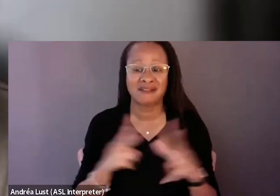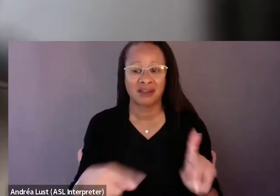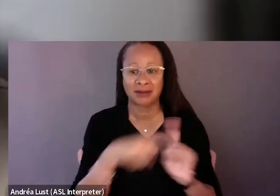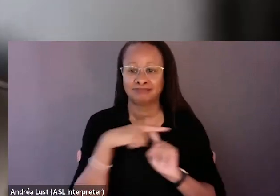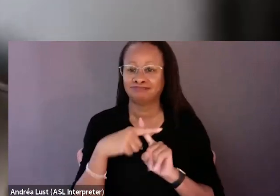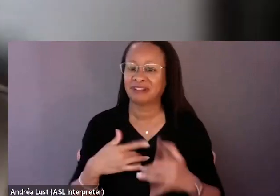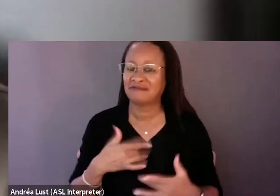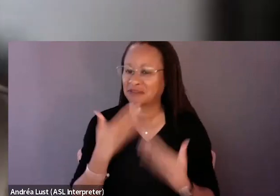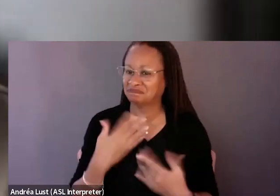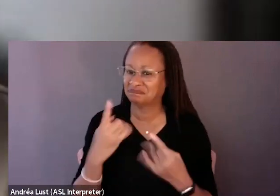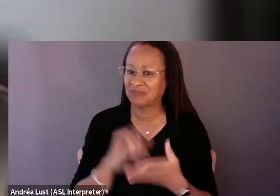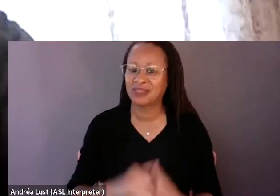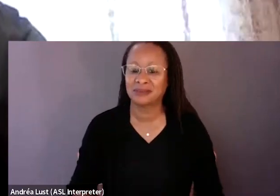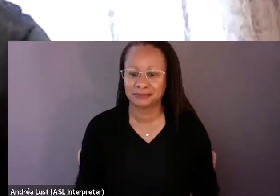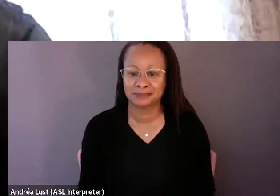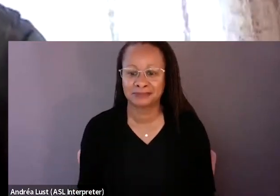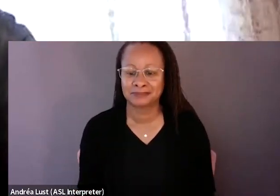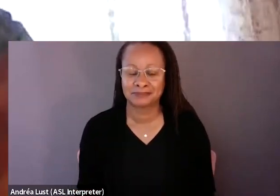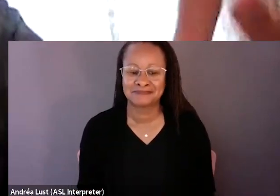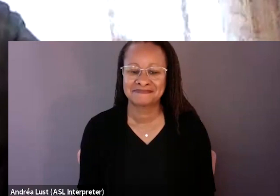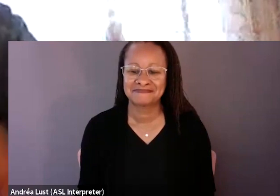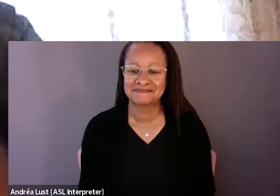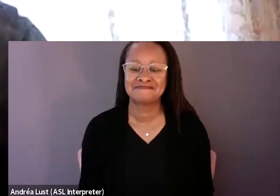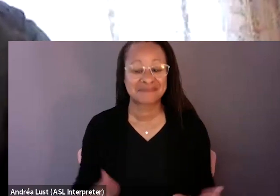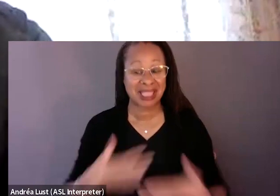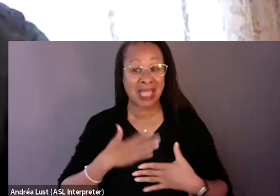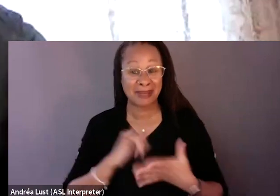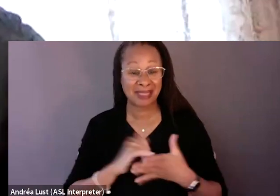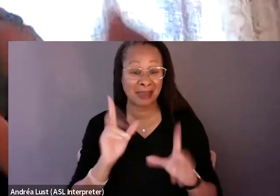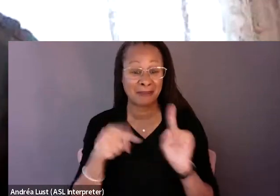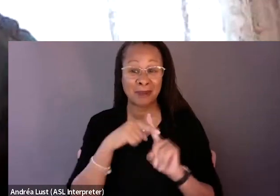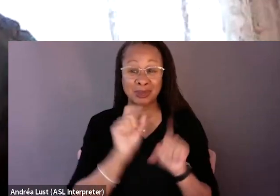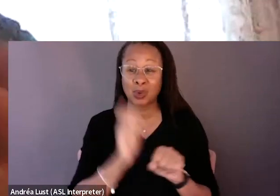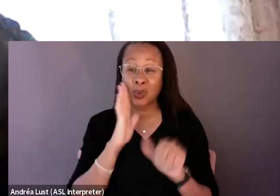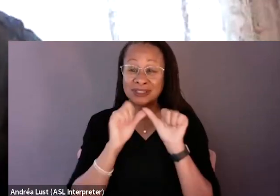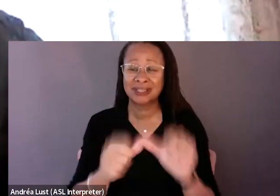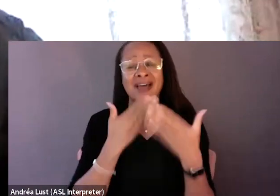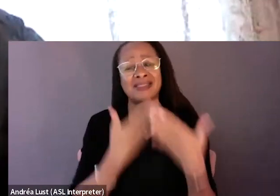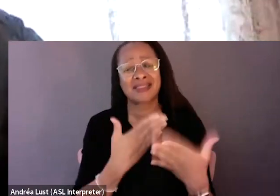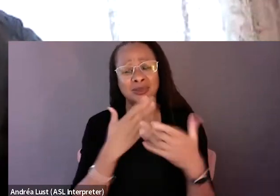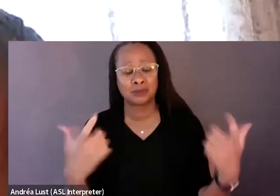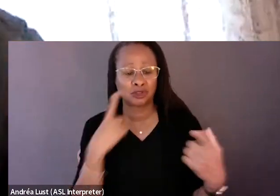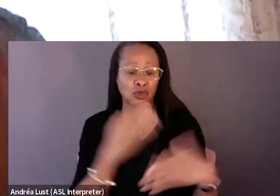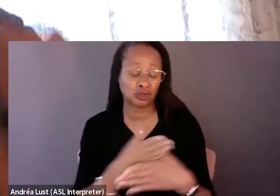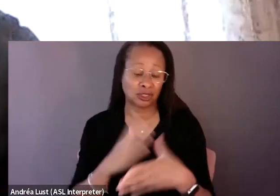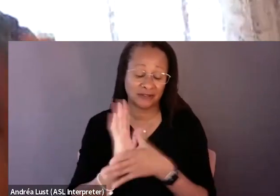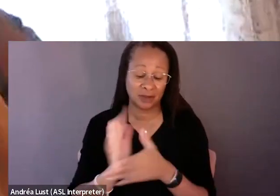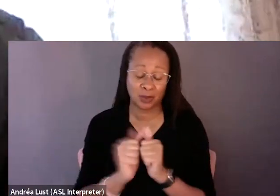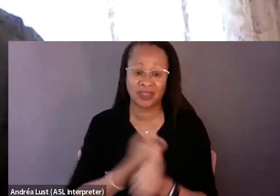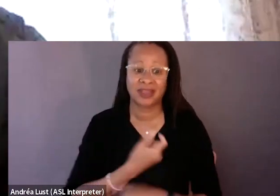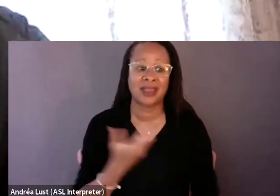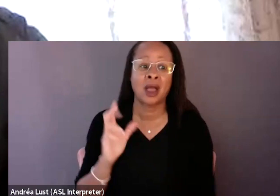about it. Well, I'm glad that positive work will continue. Thank you so much for sharing the film with us. Holo and